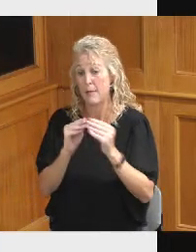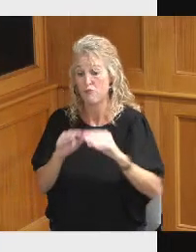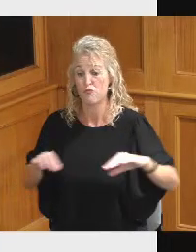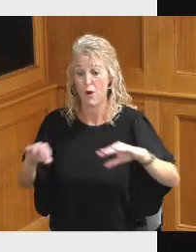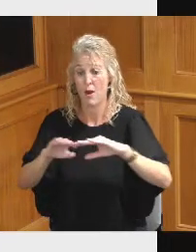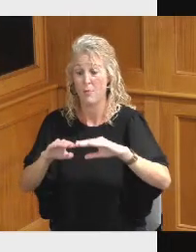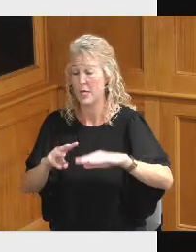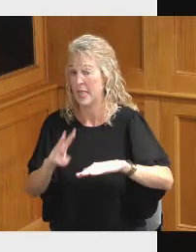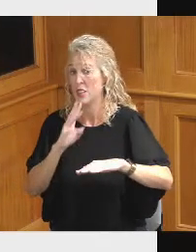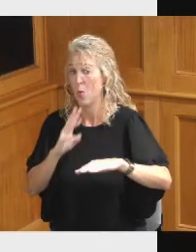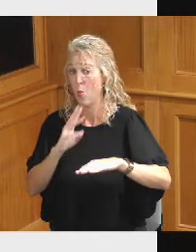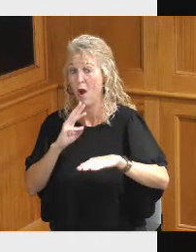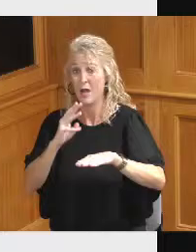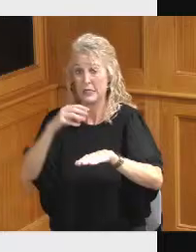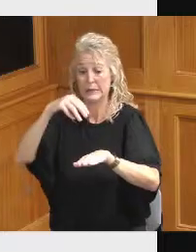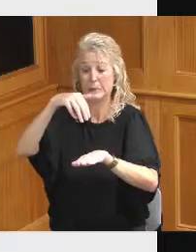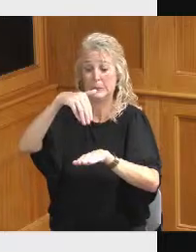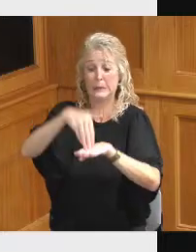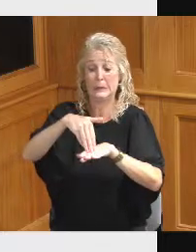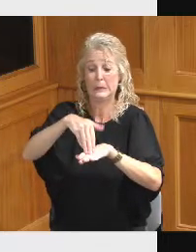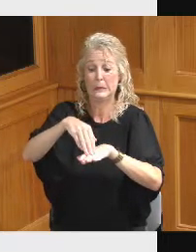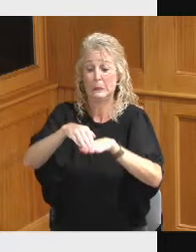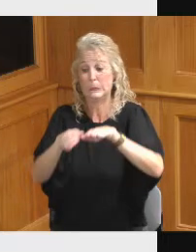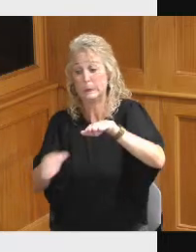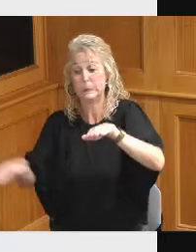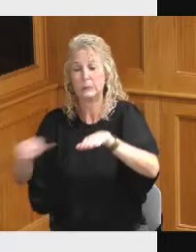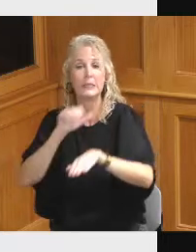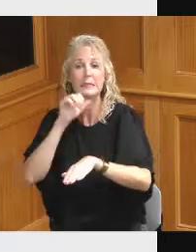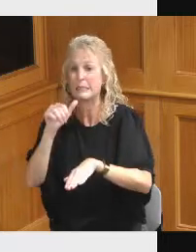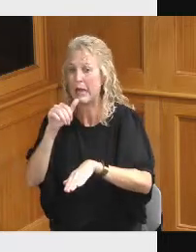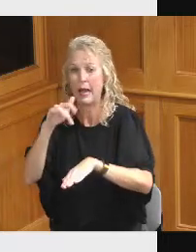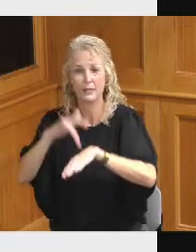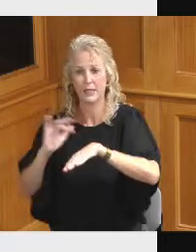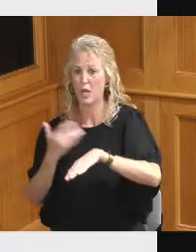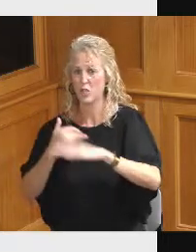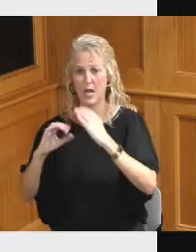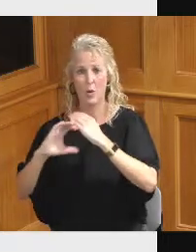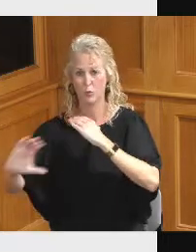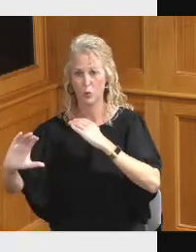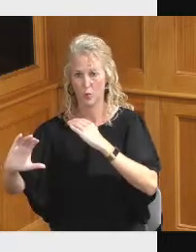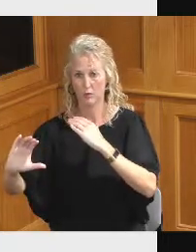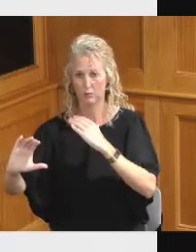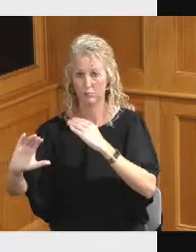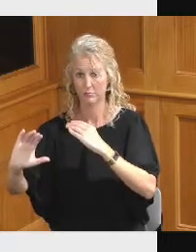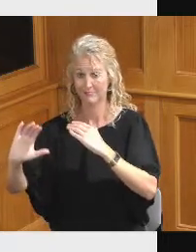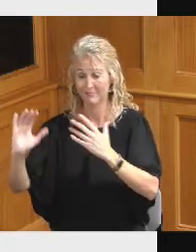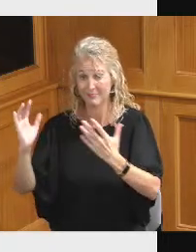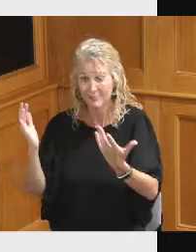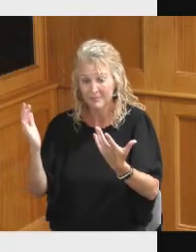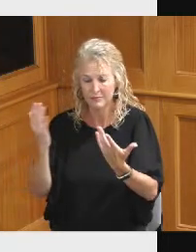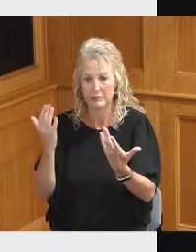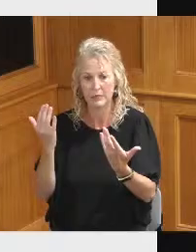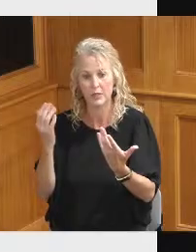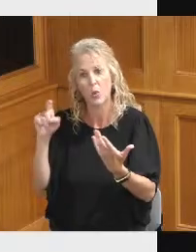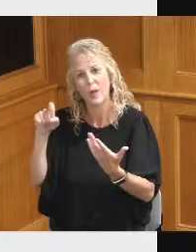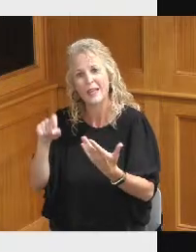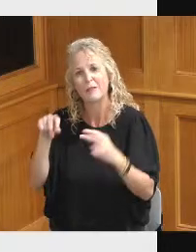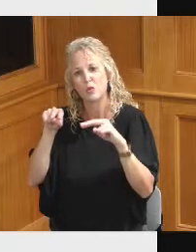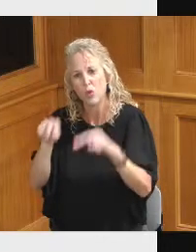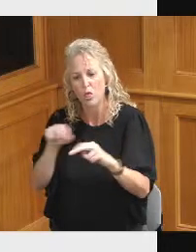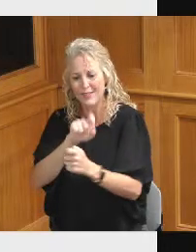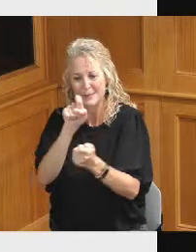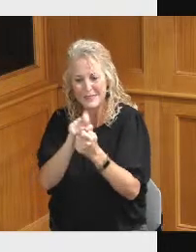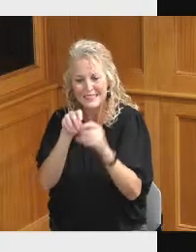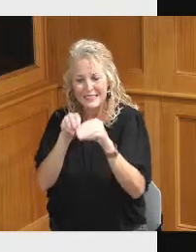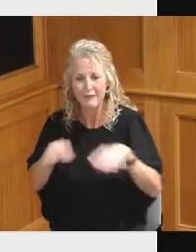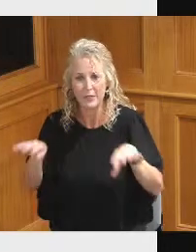and that's something that during the impervious surface charge buildup could not be evaluated in detail because it requires looking at specific properties.